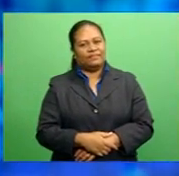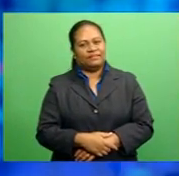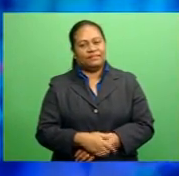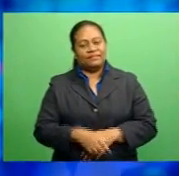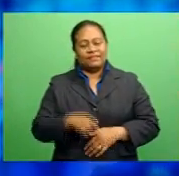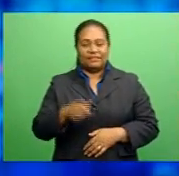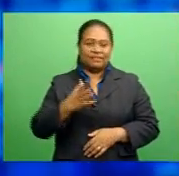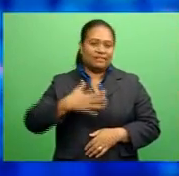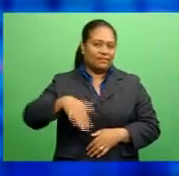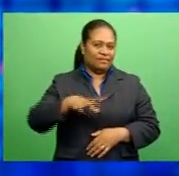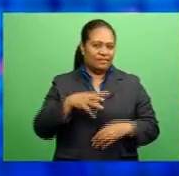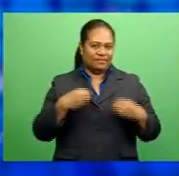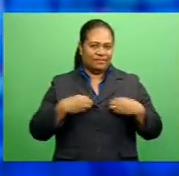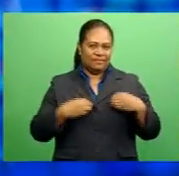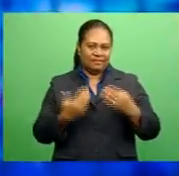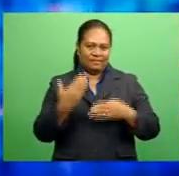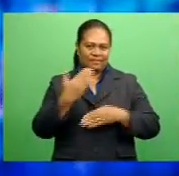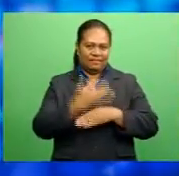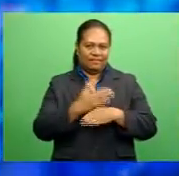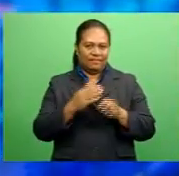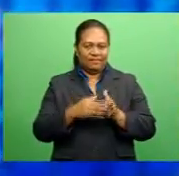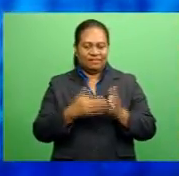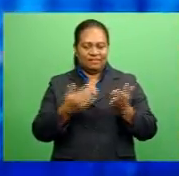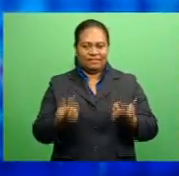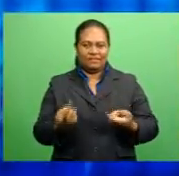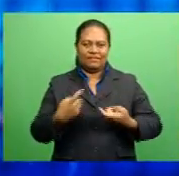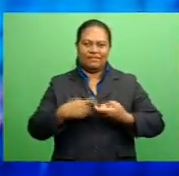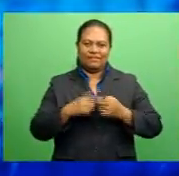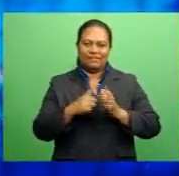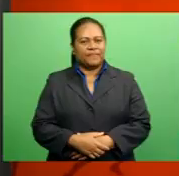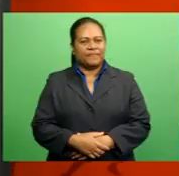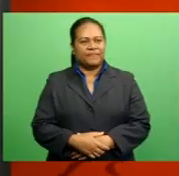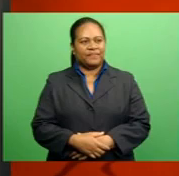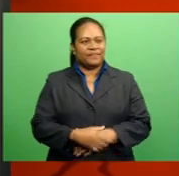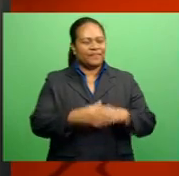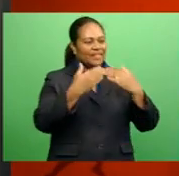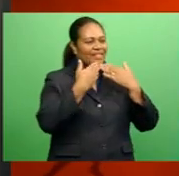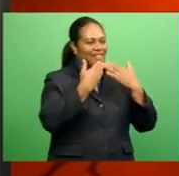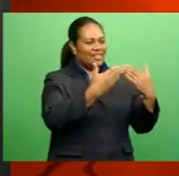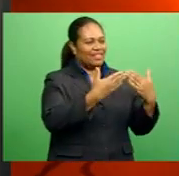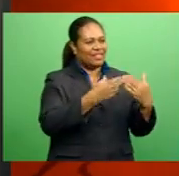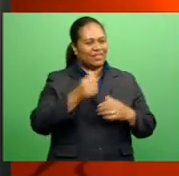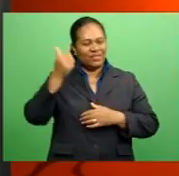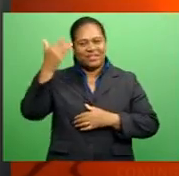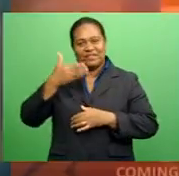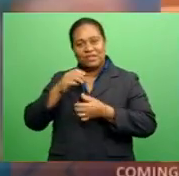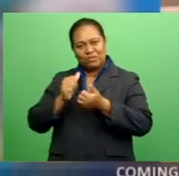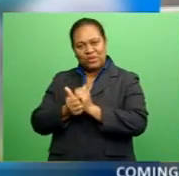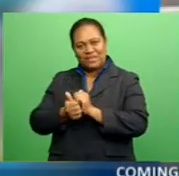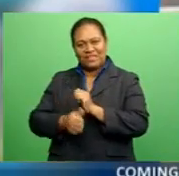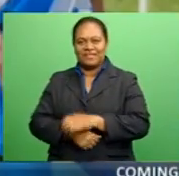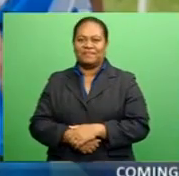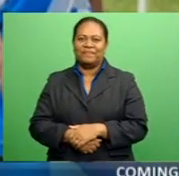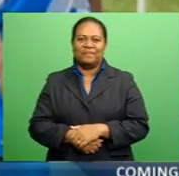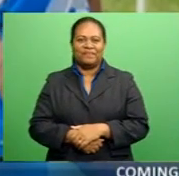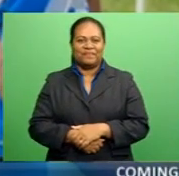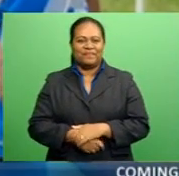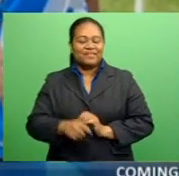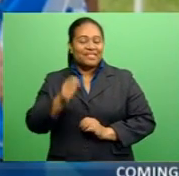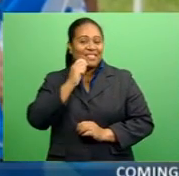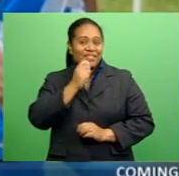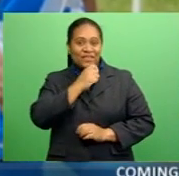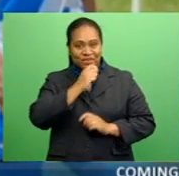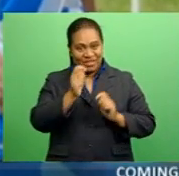And that's it from Business Tonight. We now join Jamie with the latest in sports. Thank you and good evening. Ahead in sports.